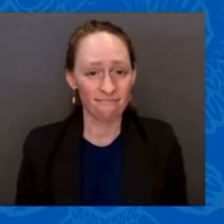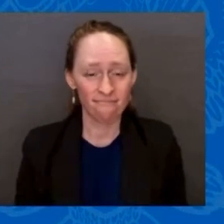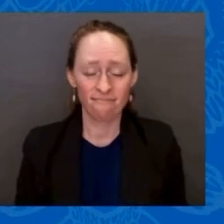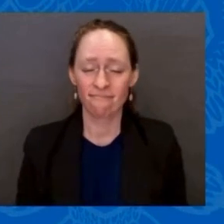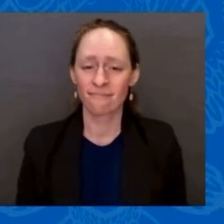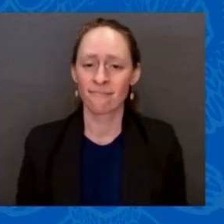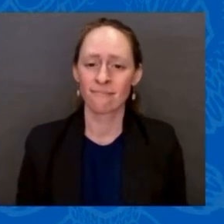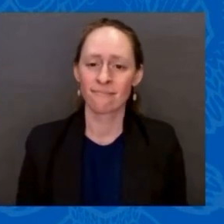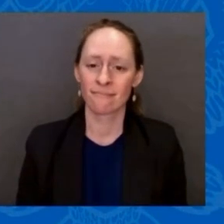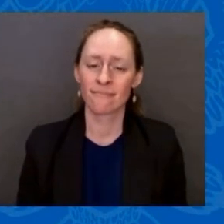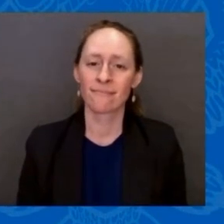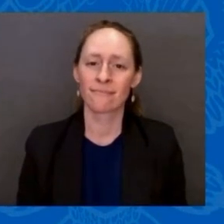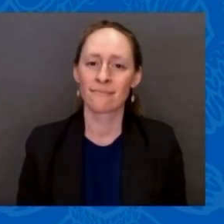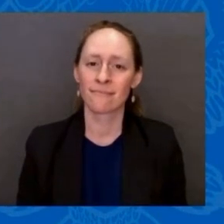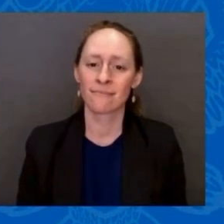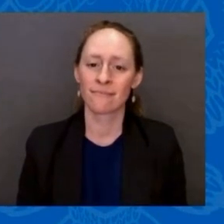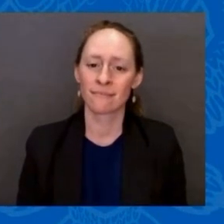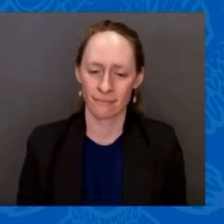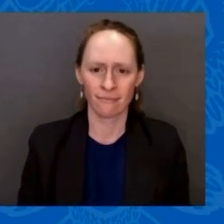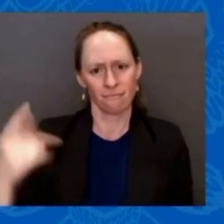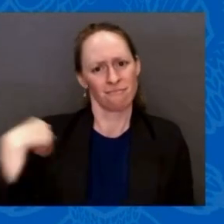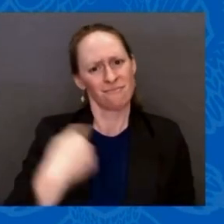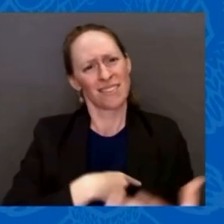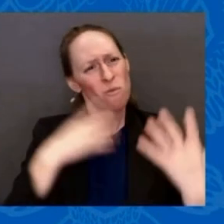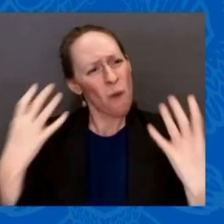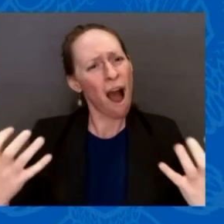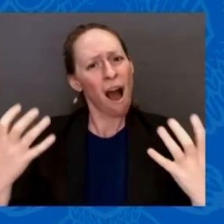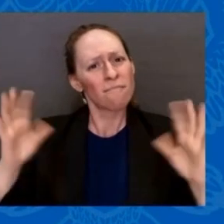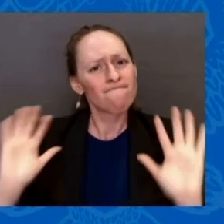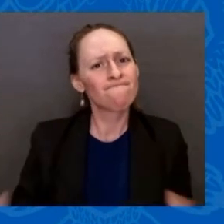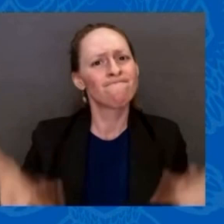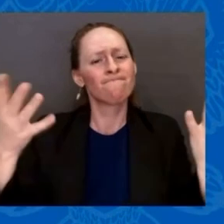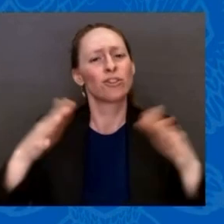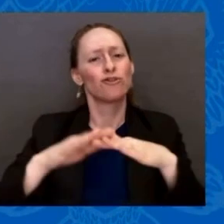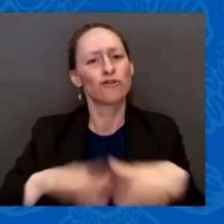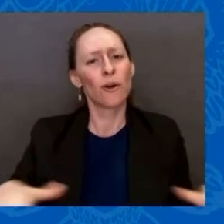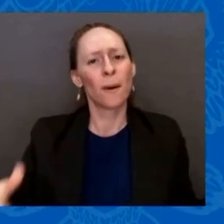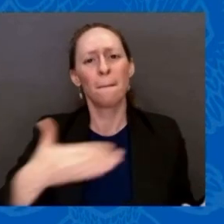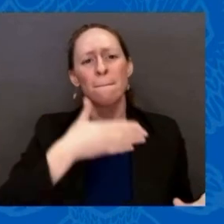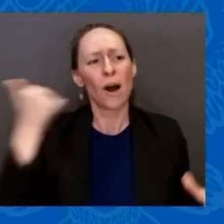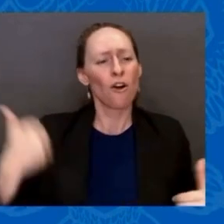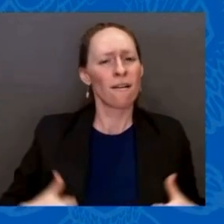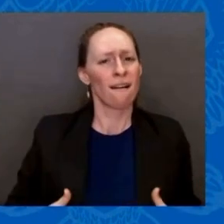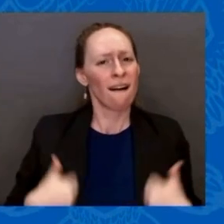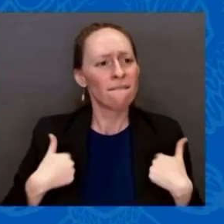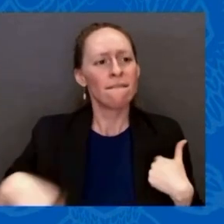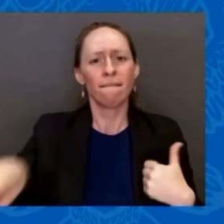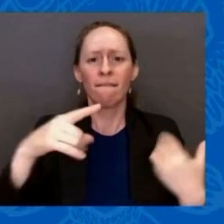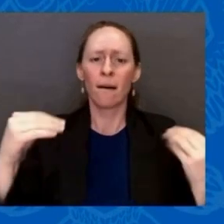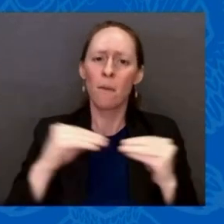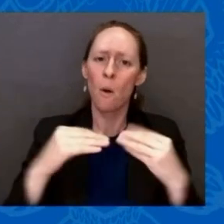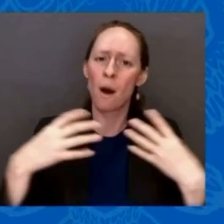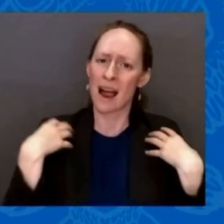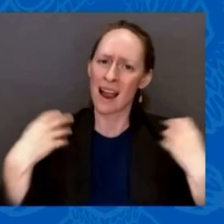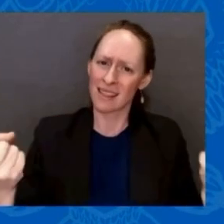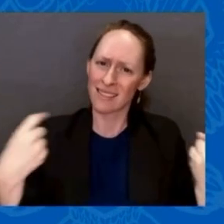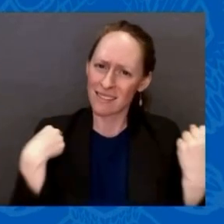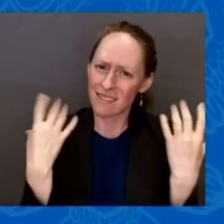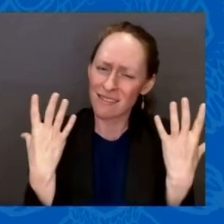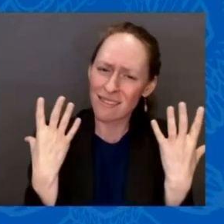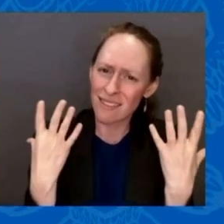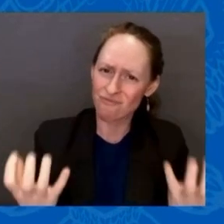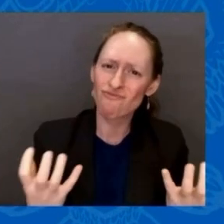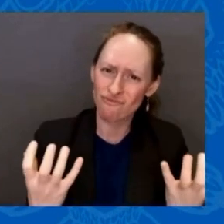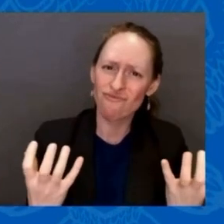400,000 schools, 10 million homes. We're fixing crumbling bridges, upgrading our power